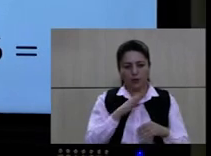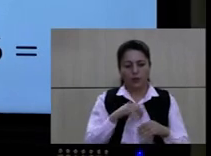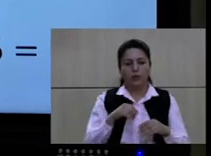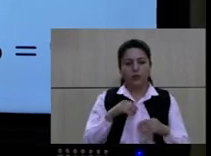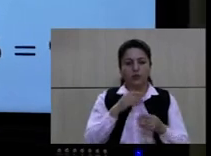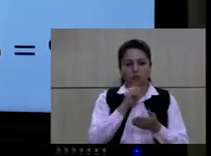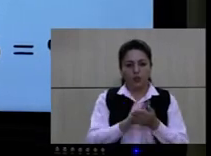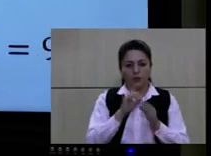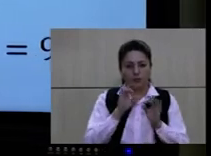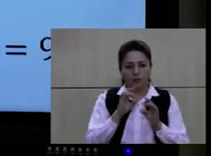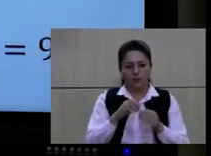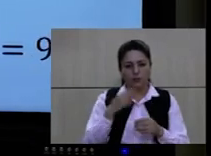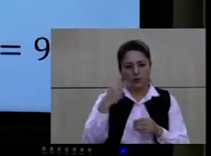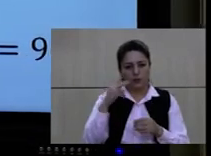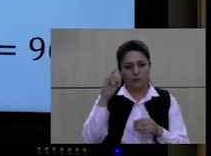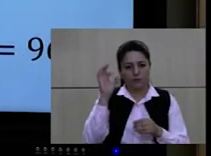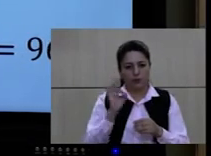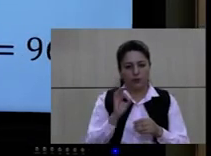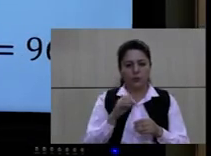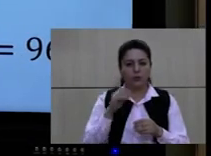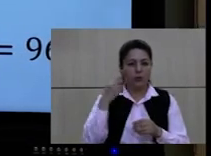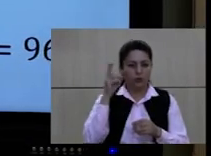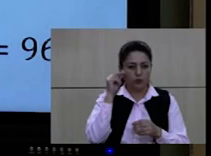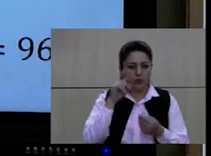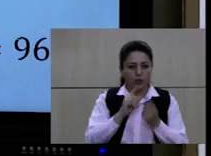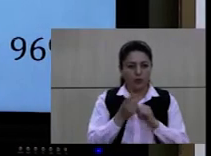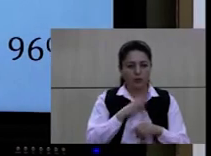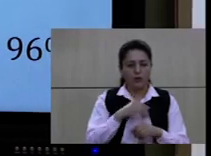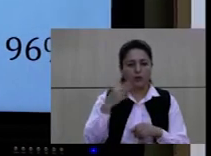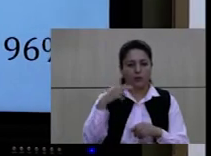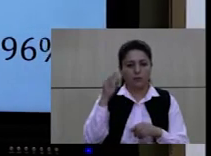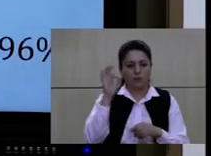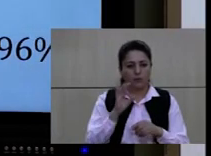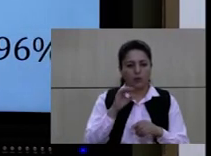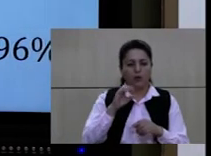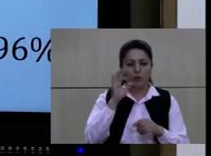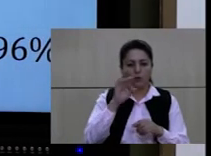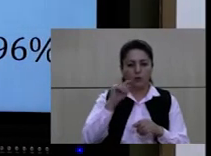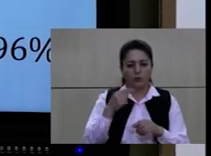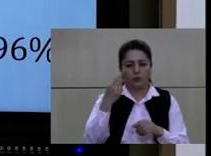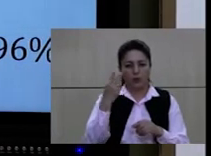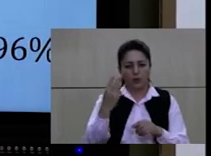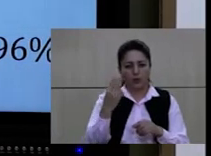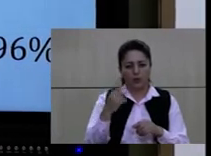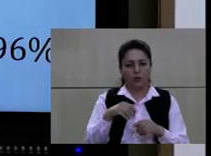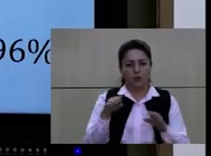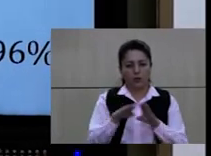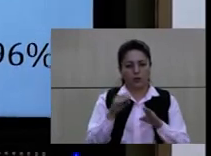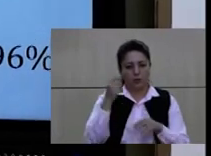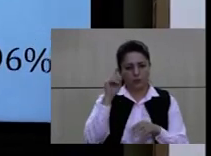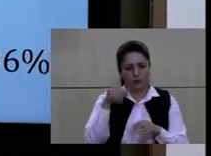kiritganmiz. 20% ni son qiymatga aylantirib oldik. 20%imiz 0,12 ga teng ekanligini bilamiz.